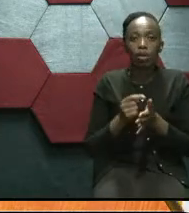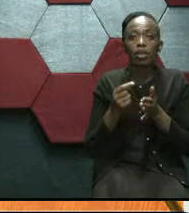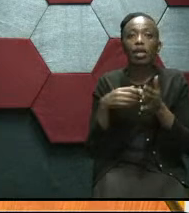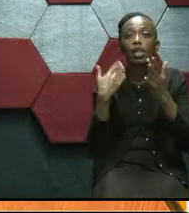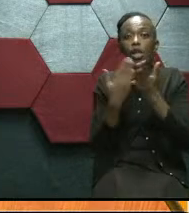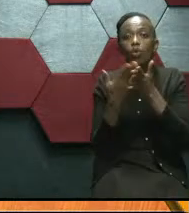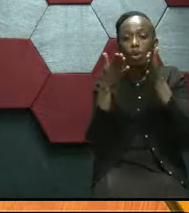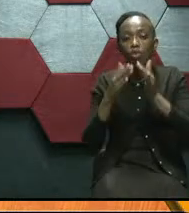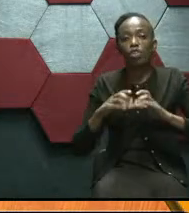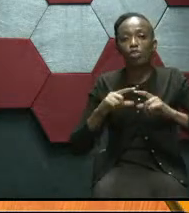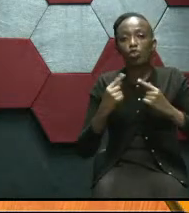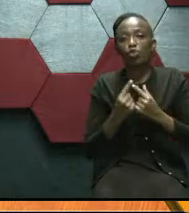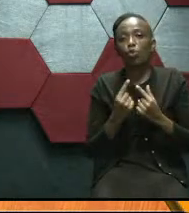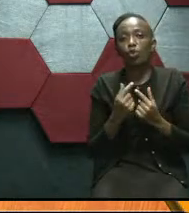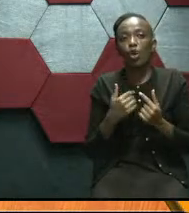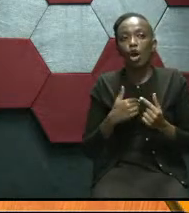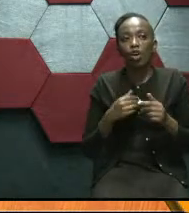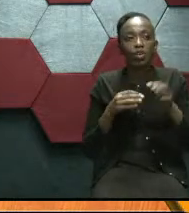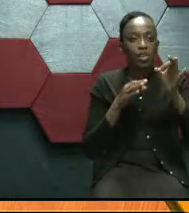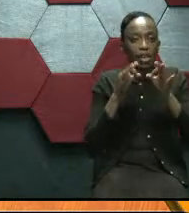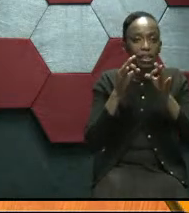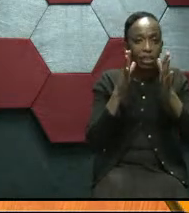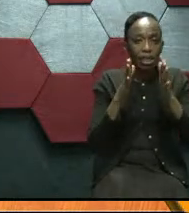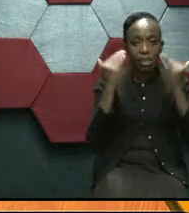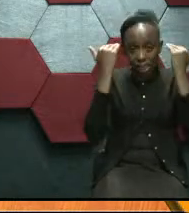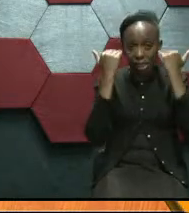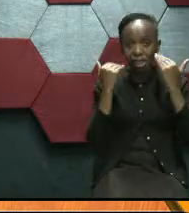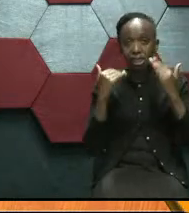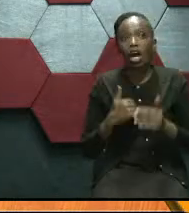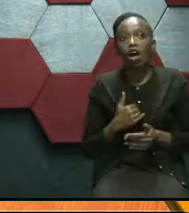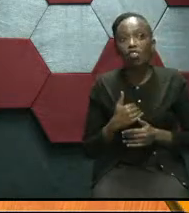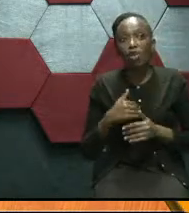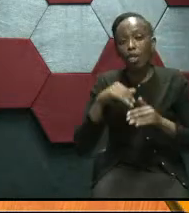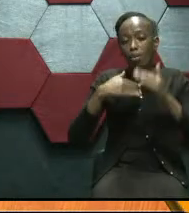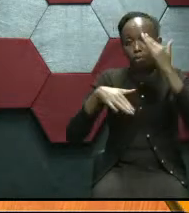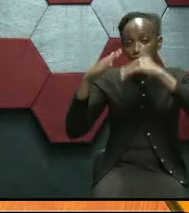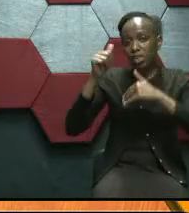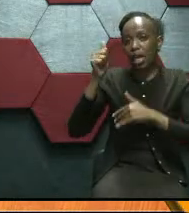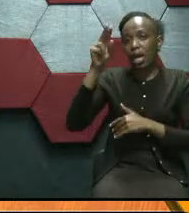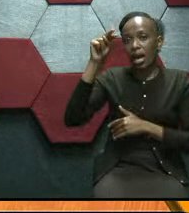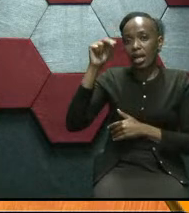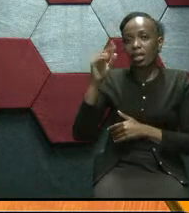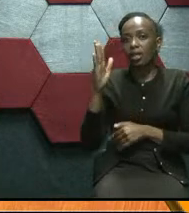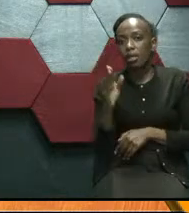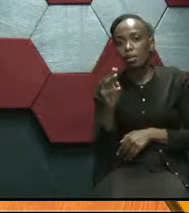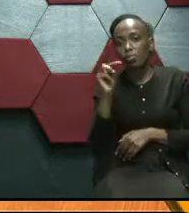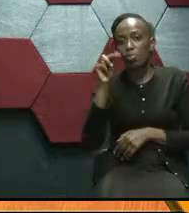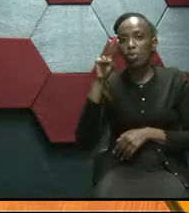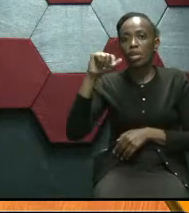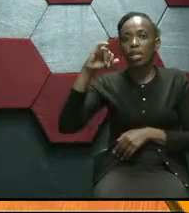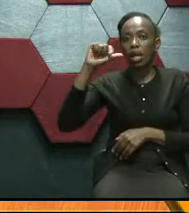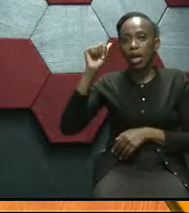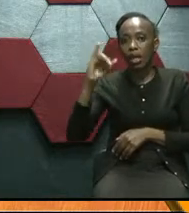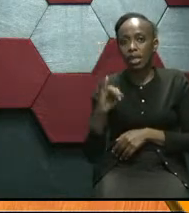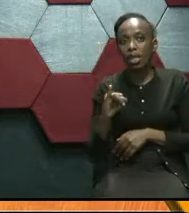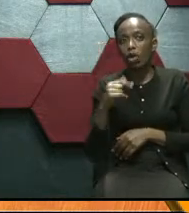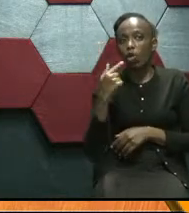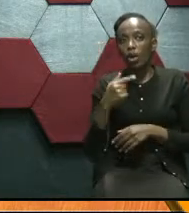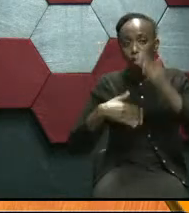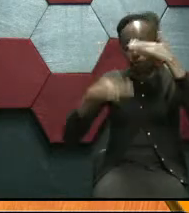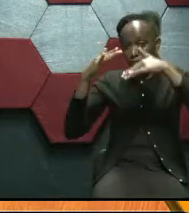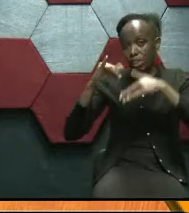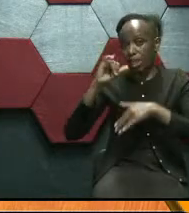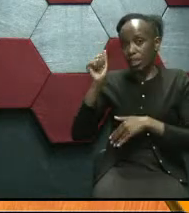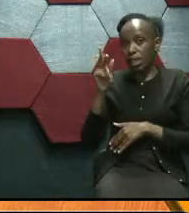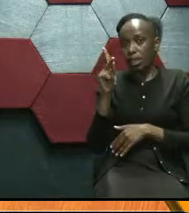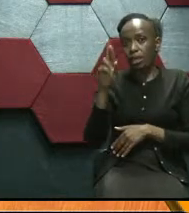of people, none other than the judges, we have Professor Anne Muigai, who is a professor of genetics at JKUAT University,